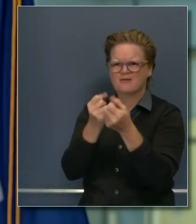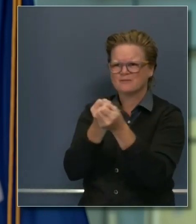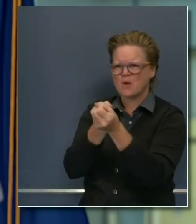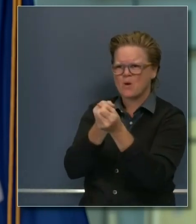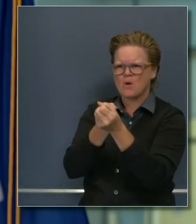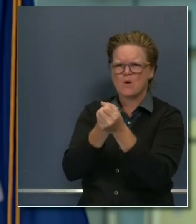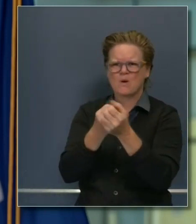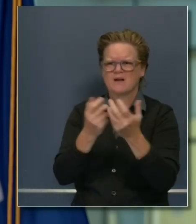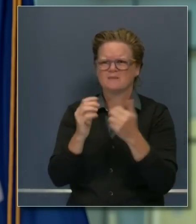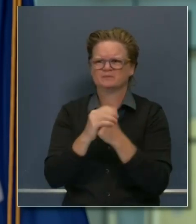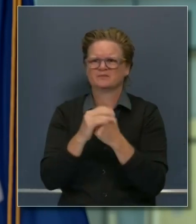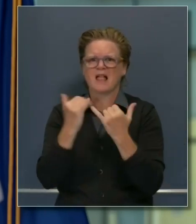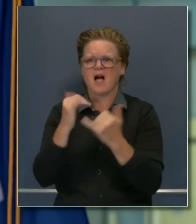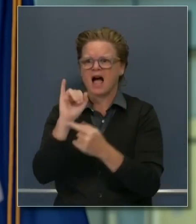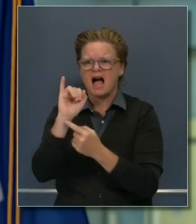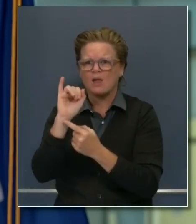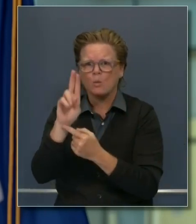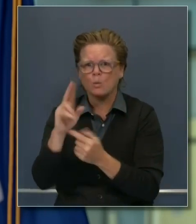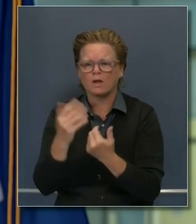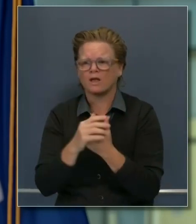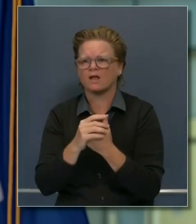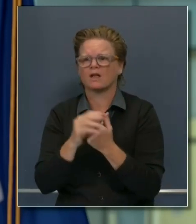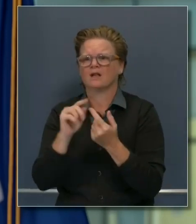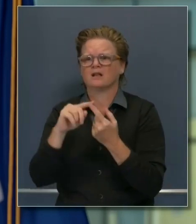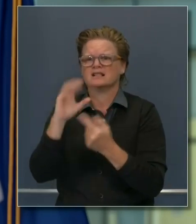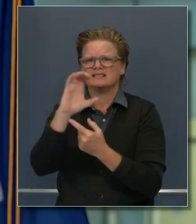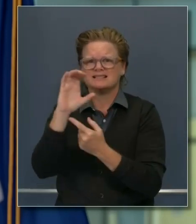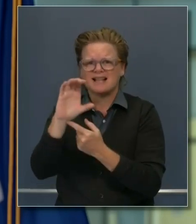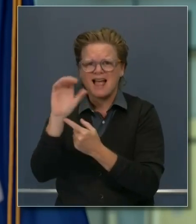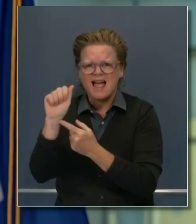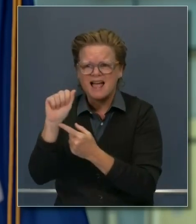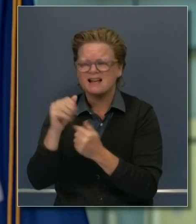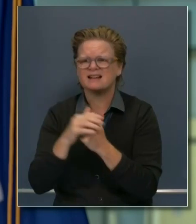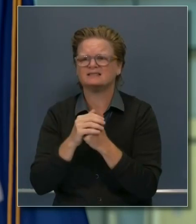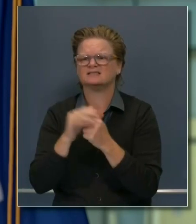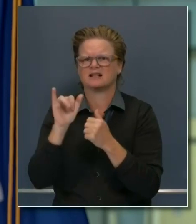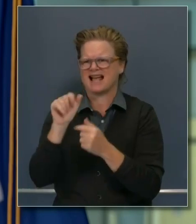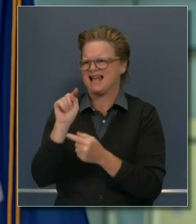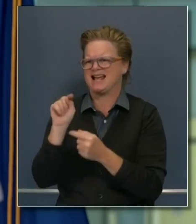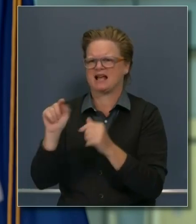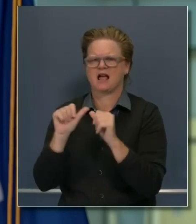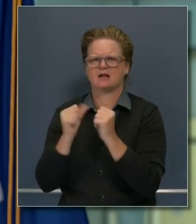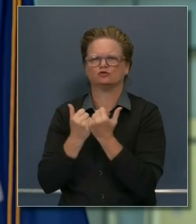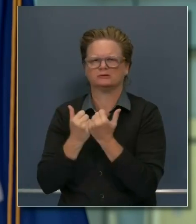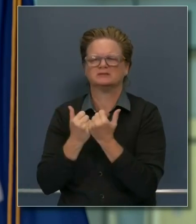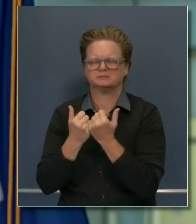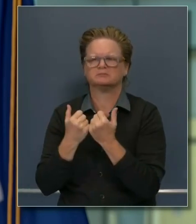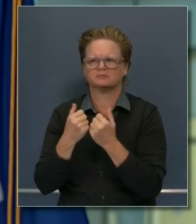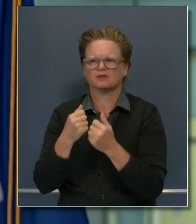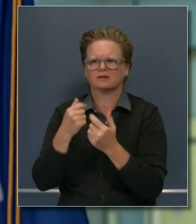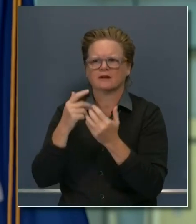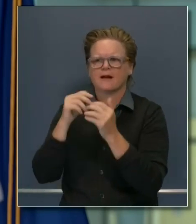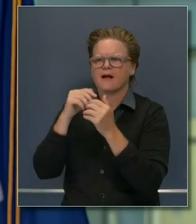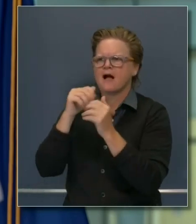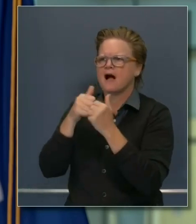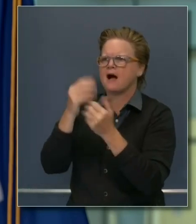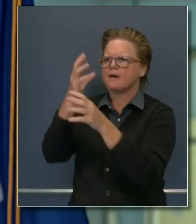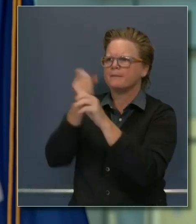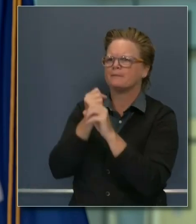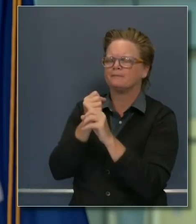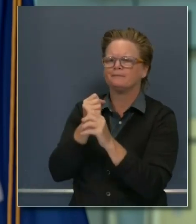all of the others that are responsible for the procurement and distribution and the reliability of energy here in the state of